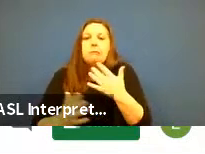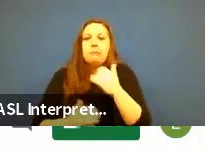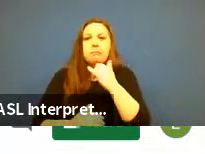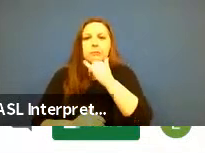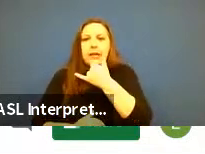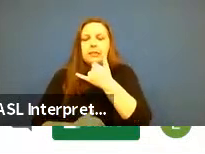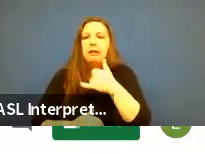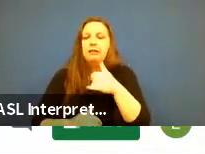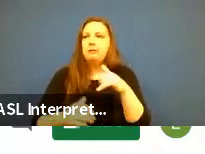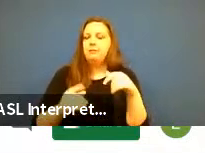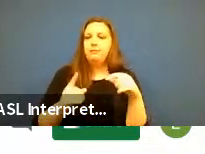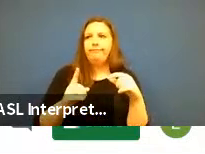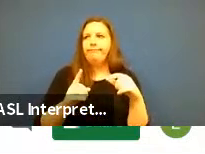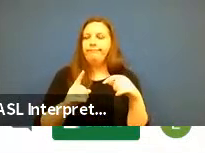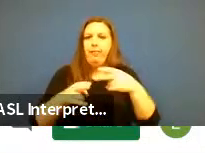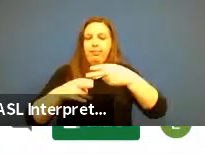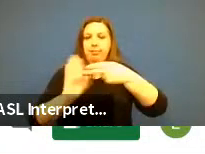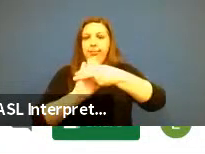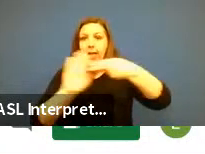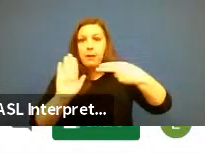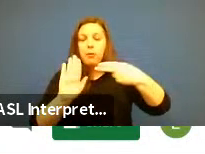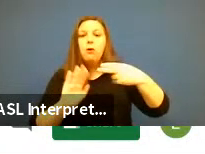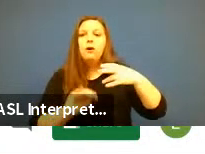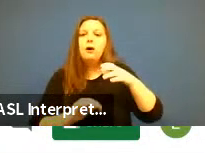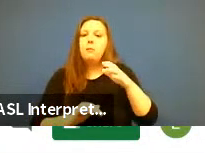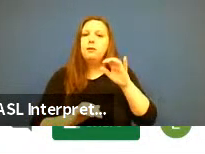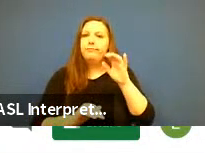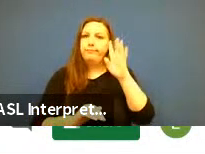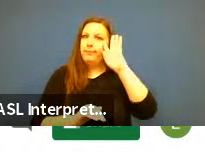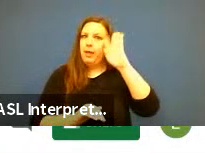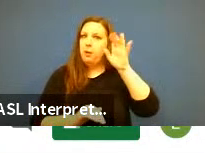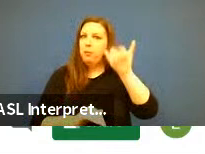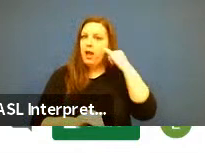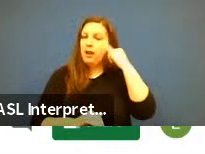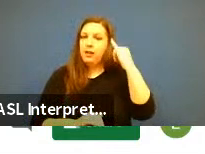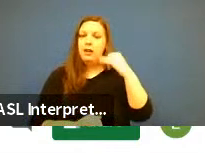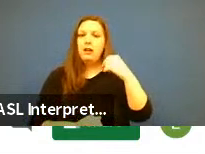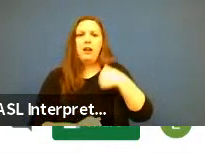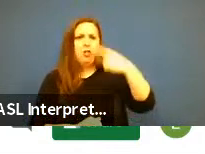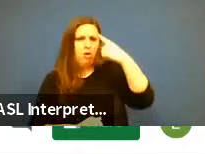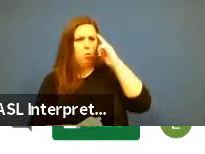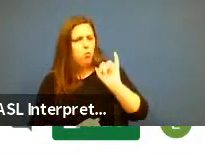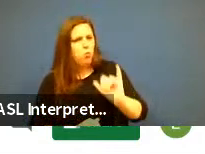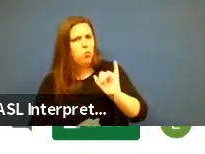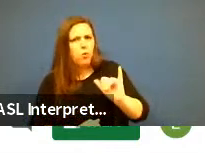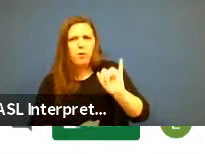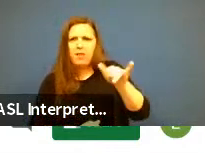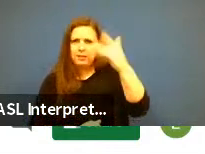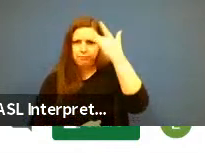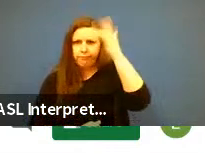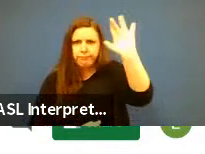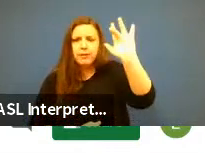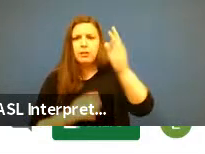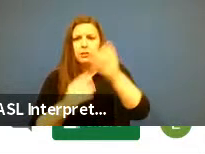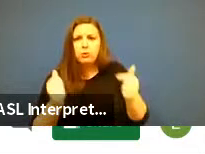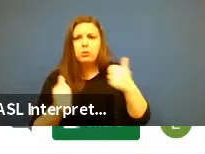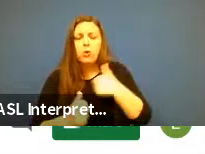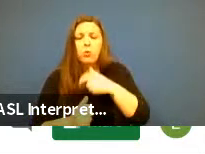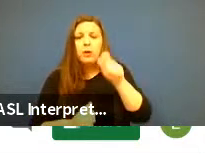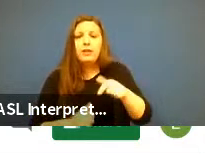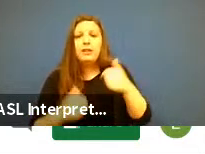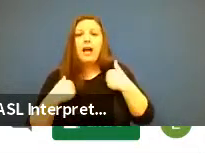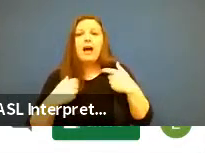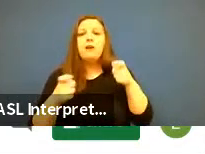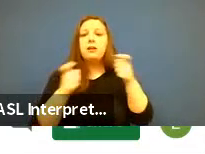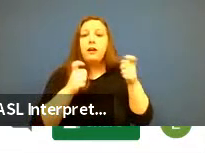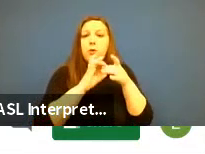up with this idea. And I thought, well, that's a brilliant solution. We have a government relations committee. Why do we